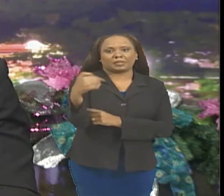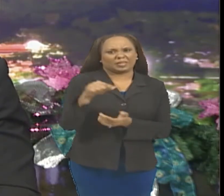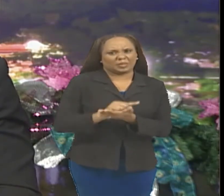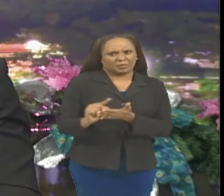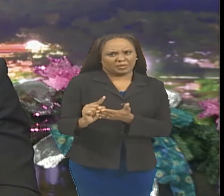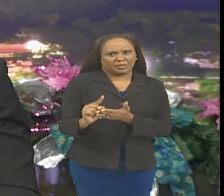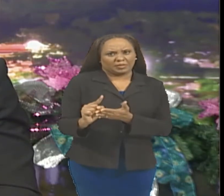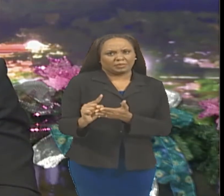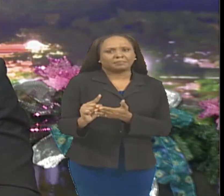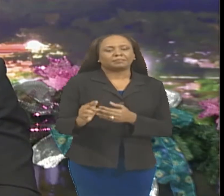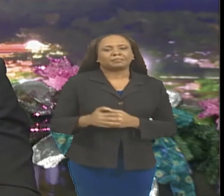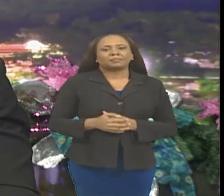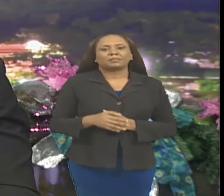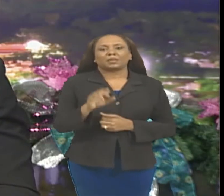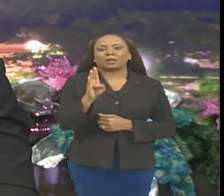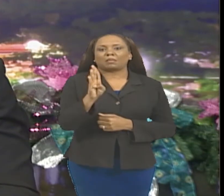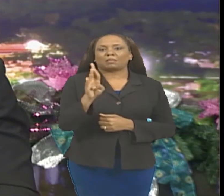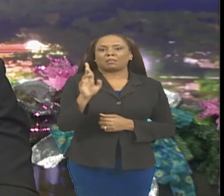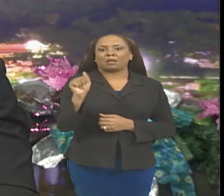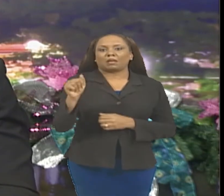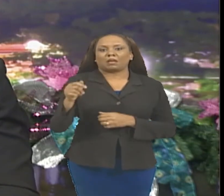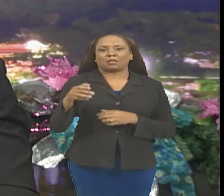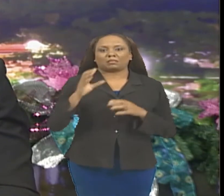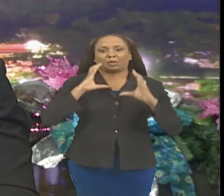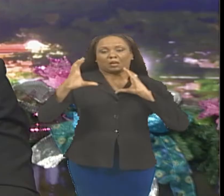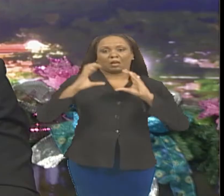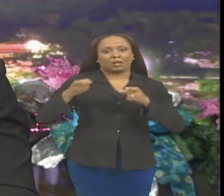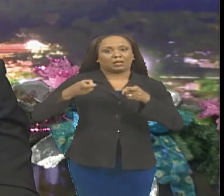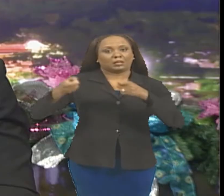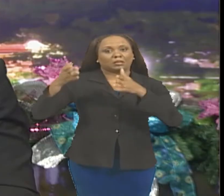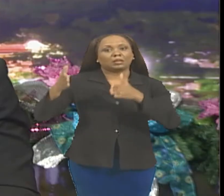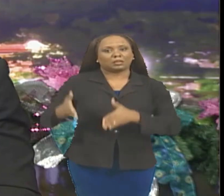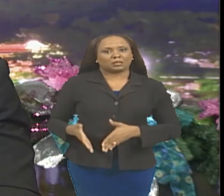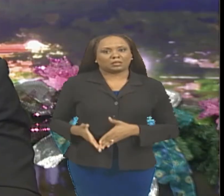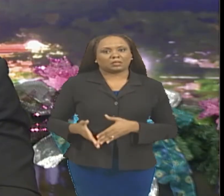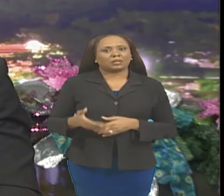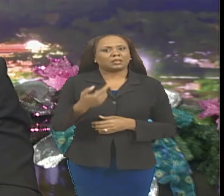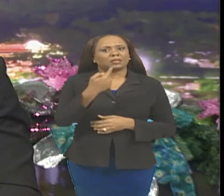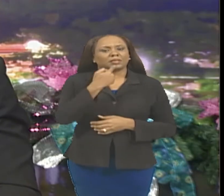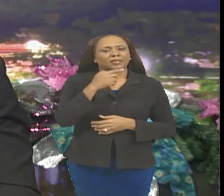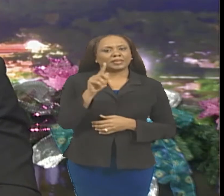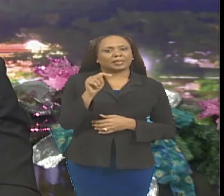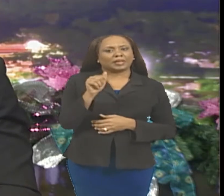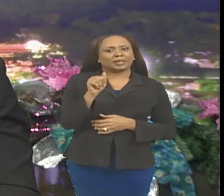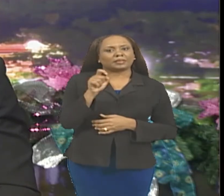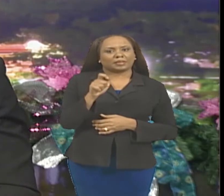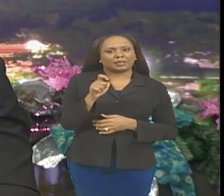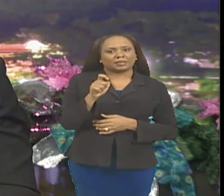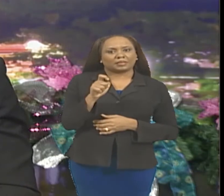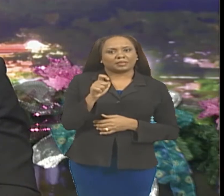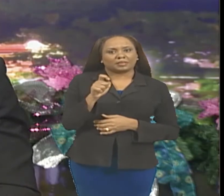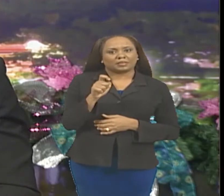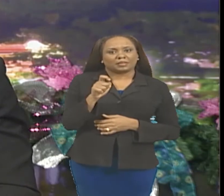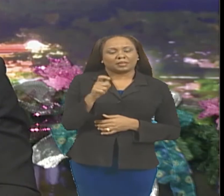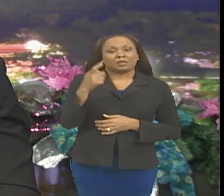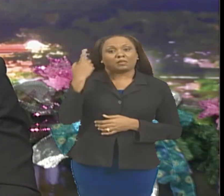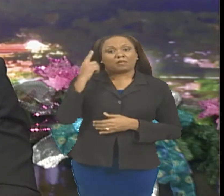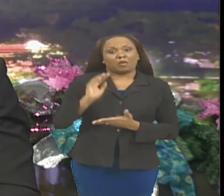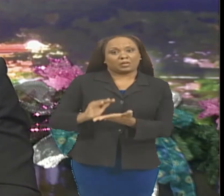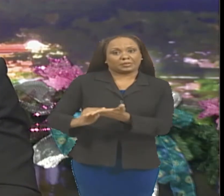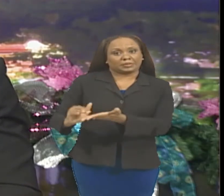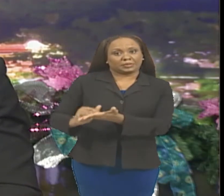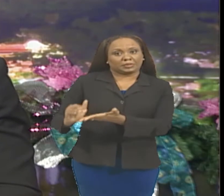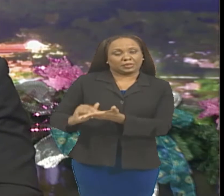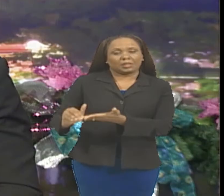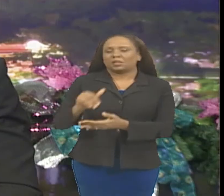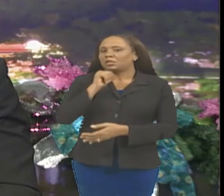Friday. BRA's Manager of Communications and PR, Carolyn Williams-Gale, says the taxes eligible for waiver of